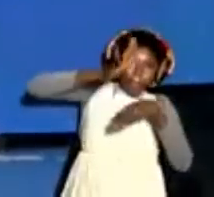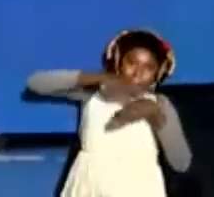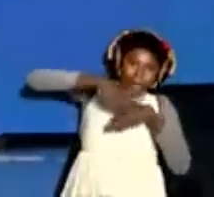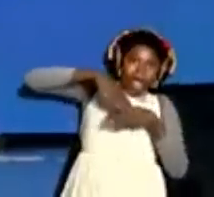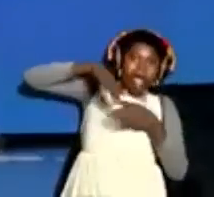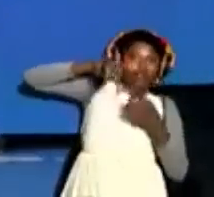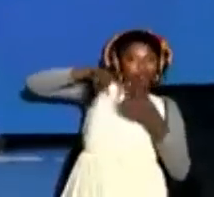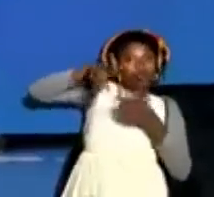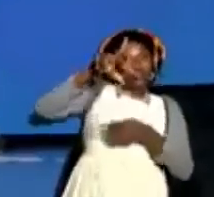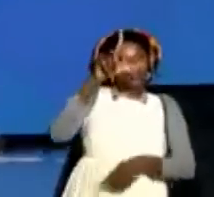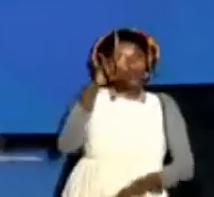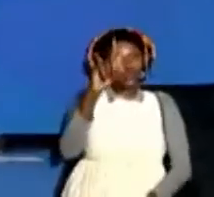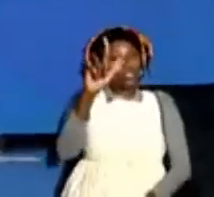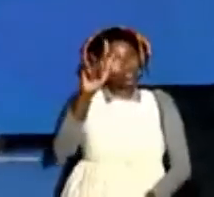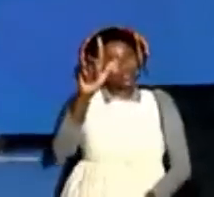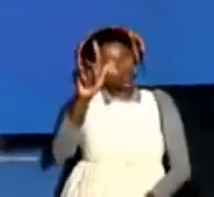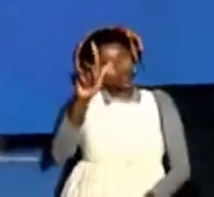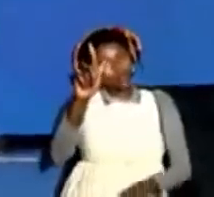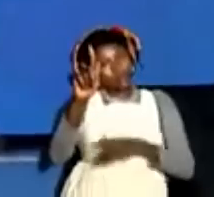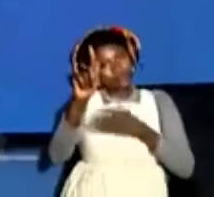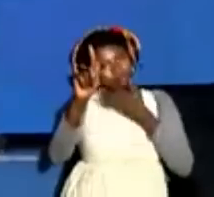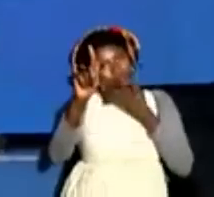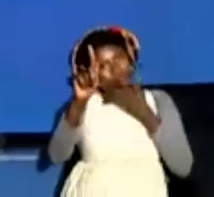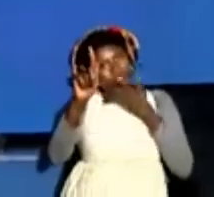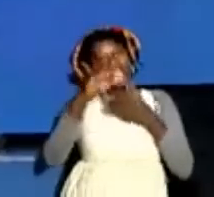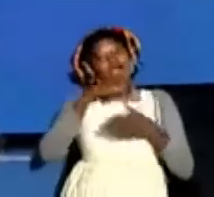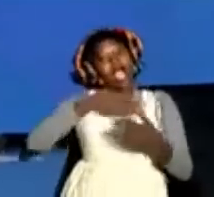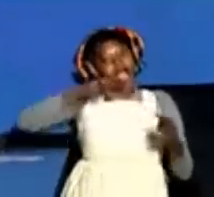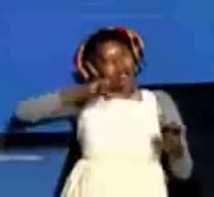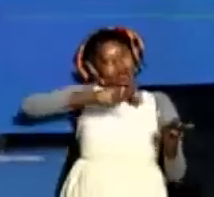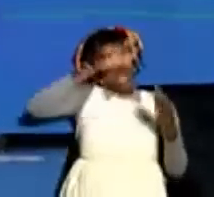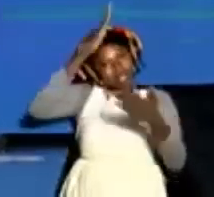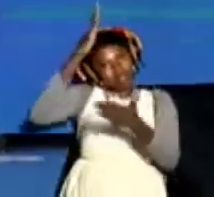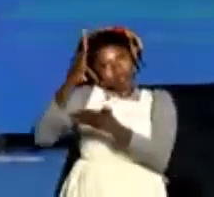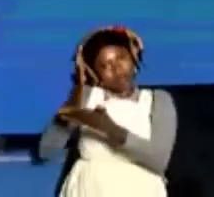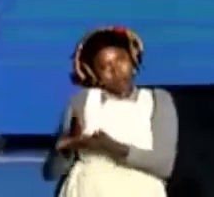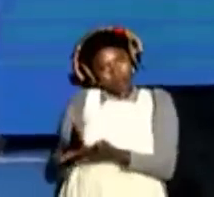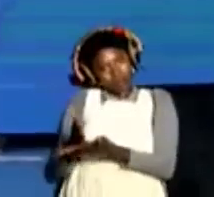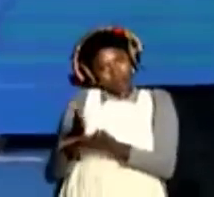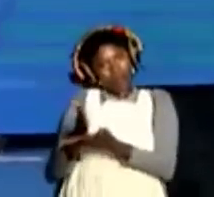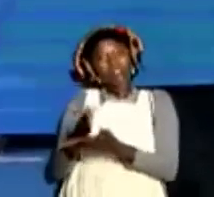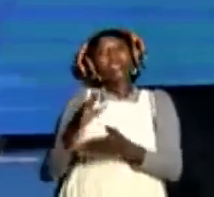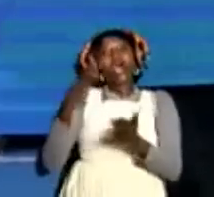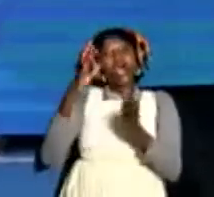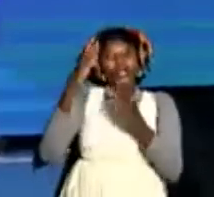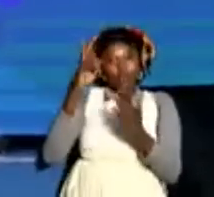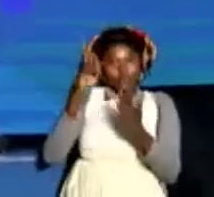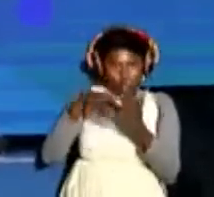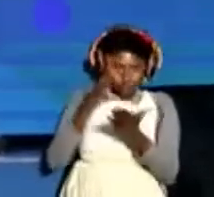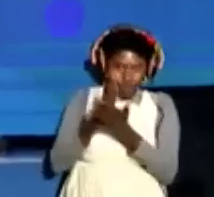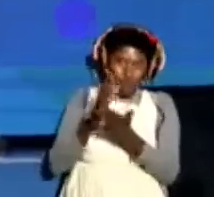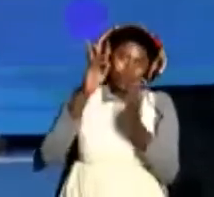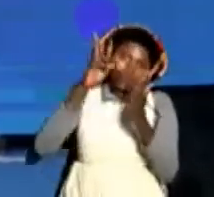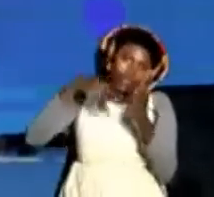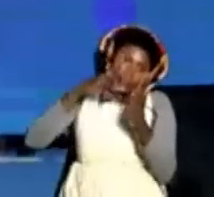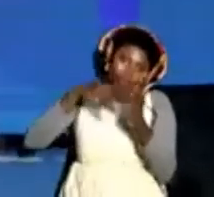verse 21. And then we can stop our reading.